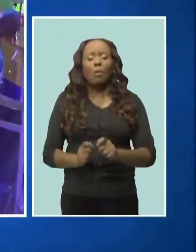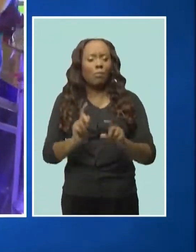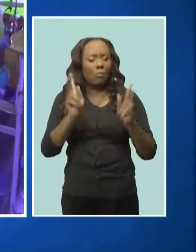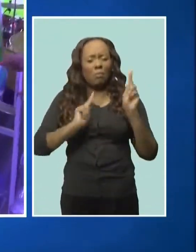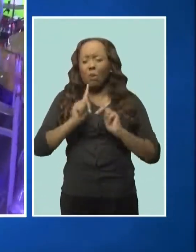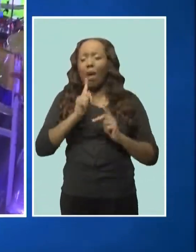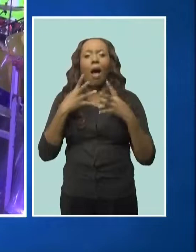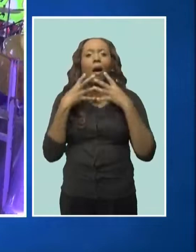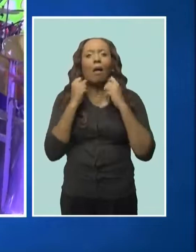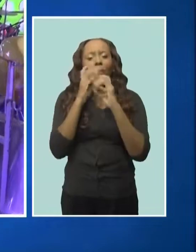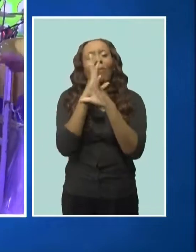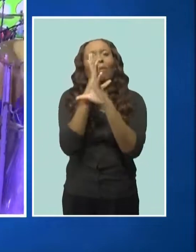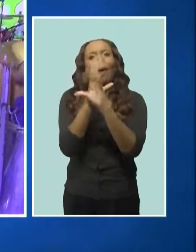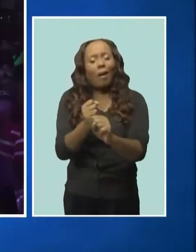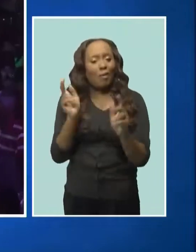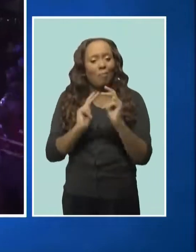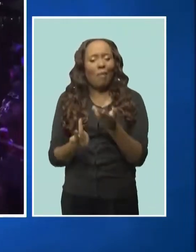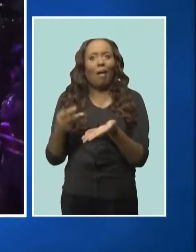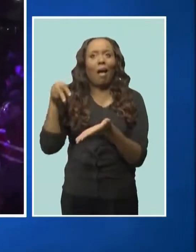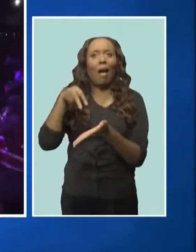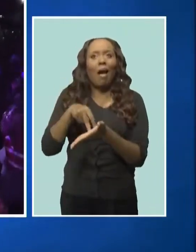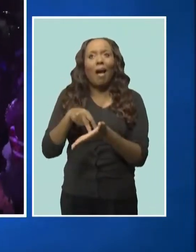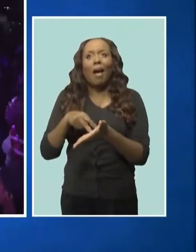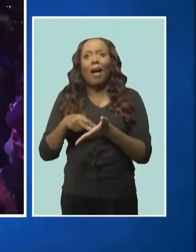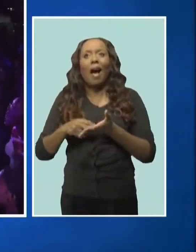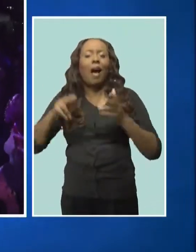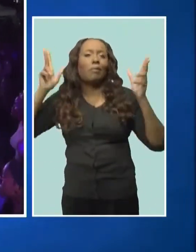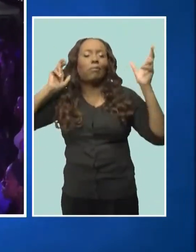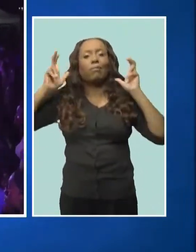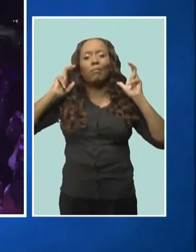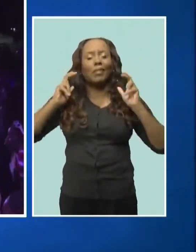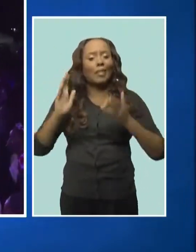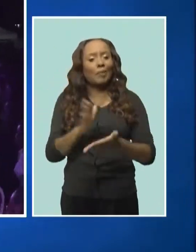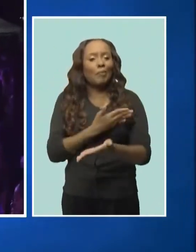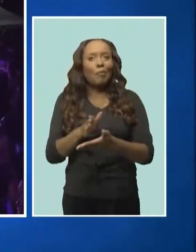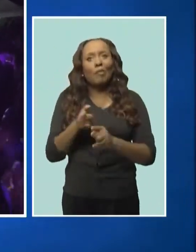a moment to get to their feet, with selections from Red Plastic